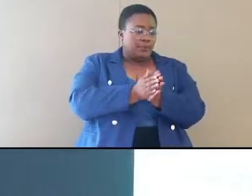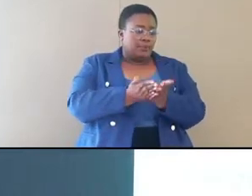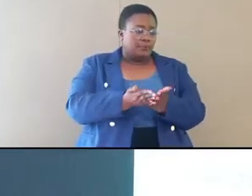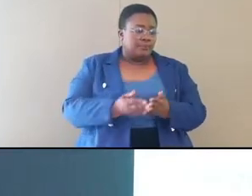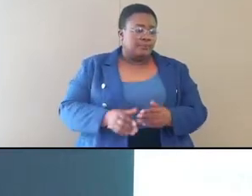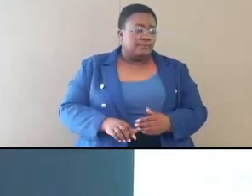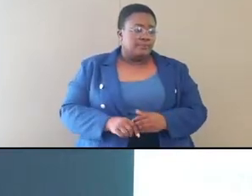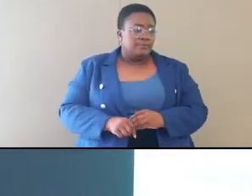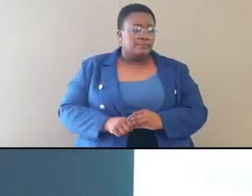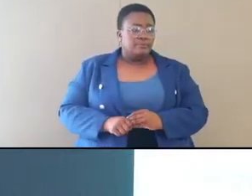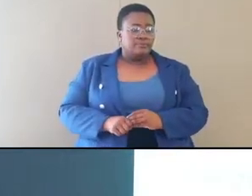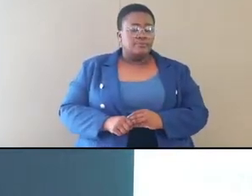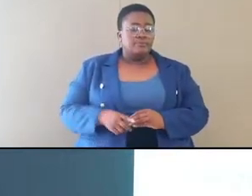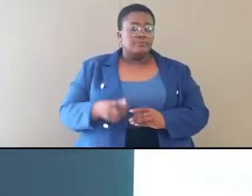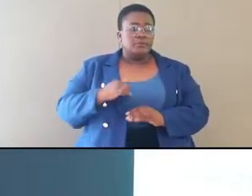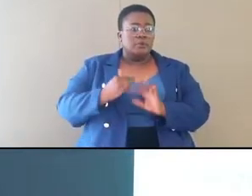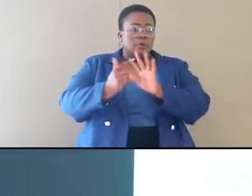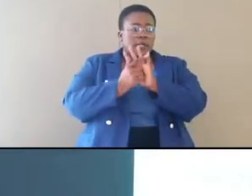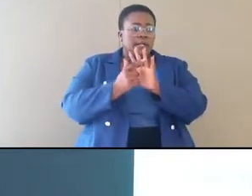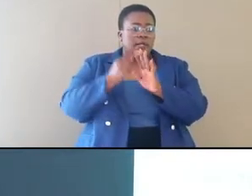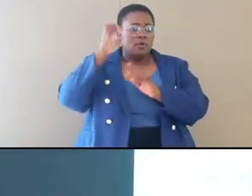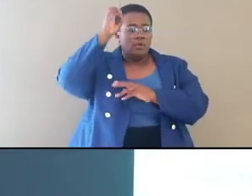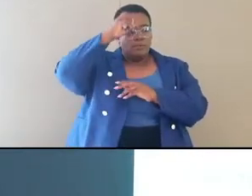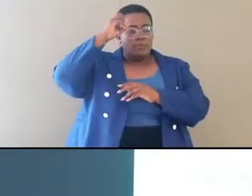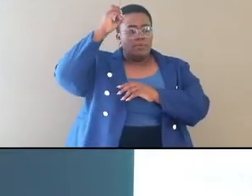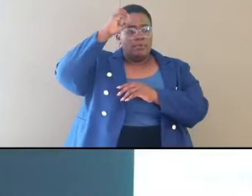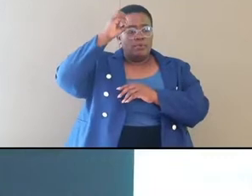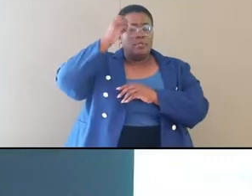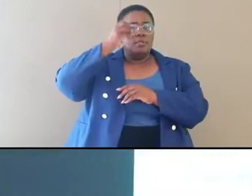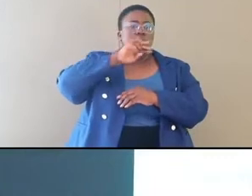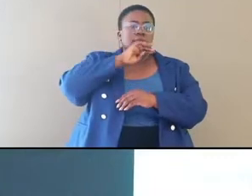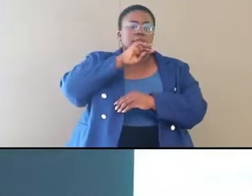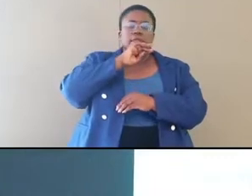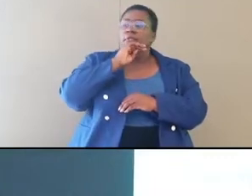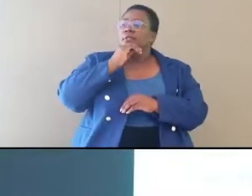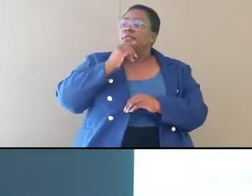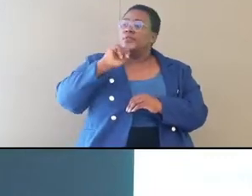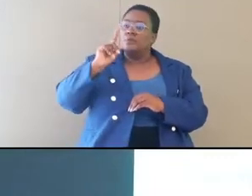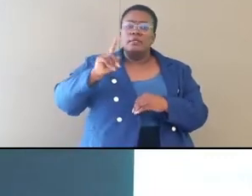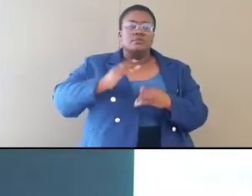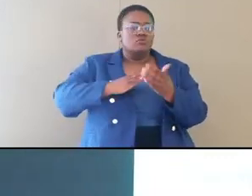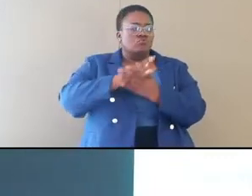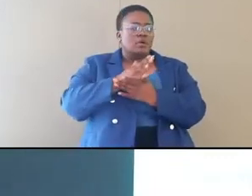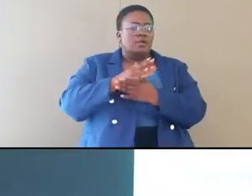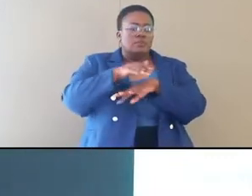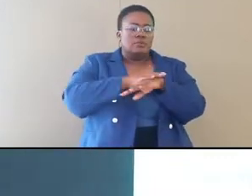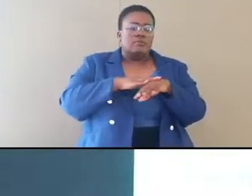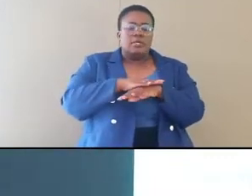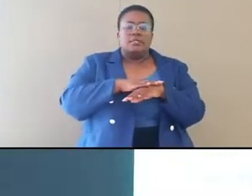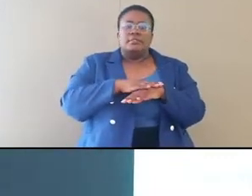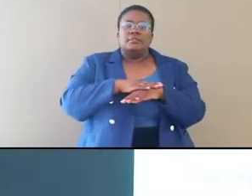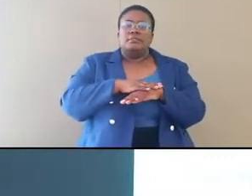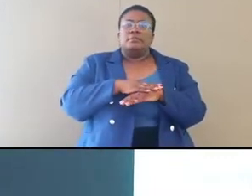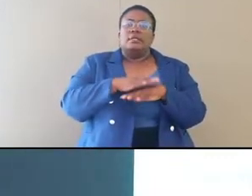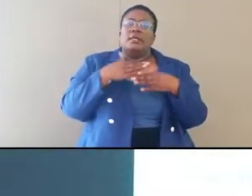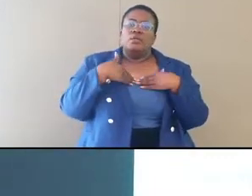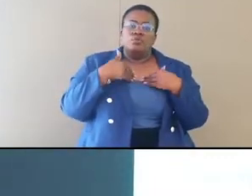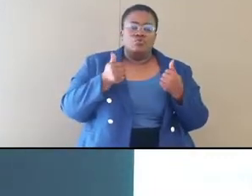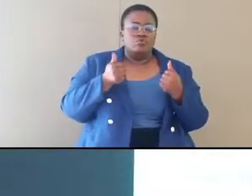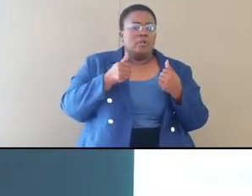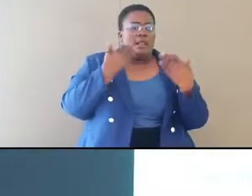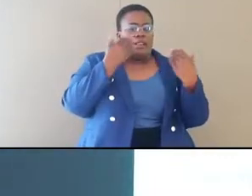So our legal opinion here is that the right to basic nutrition is being limited, particularly with the broad unemployment at